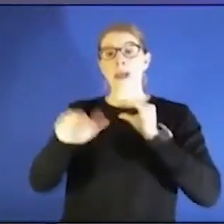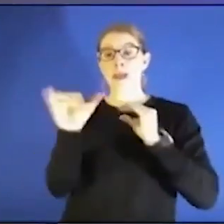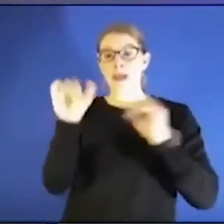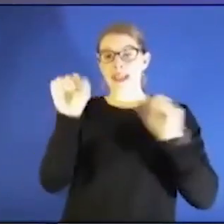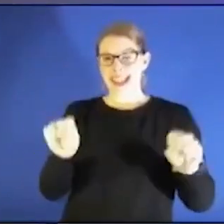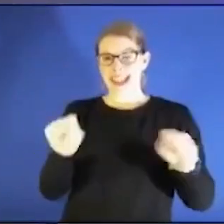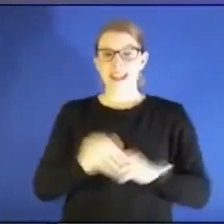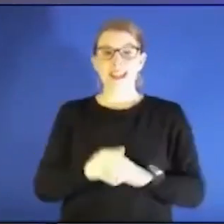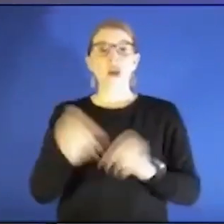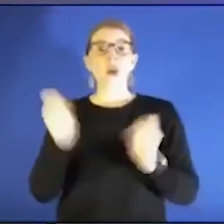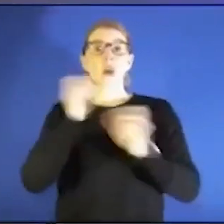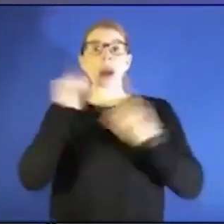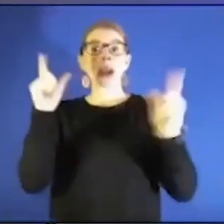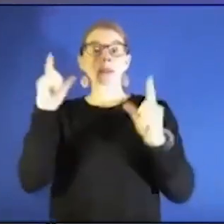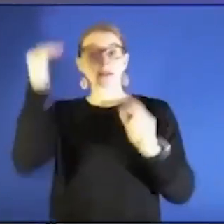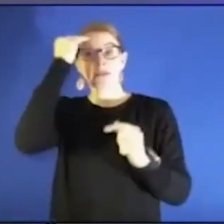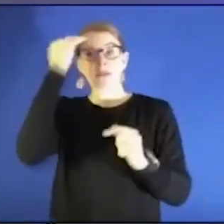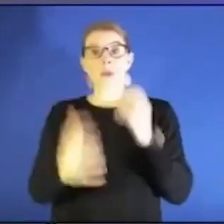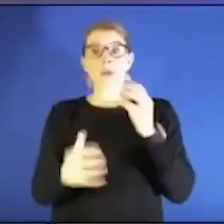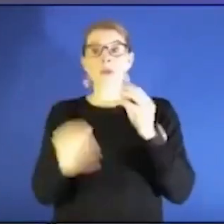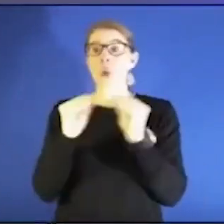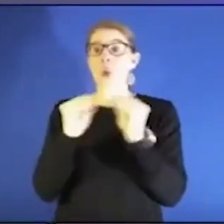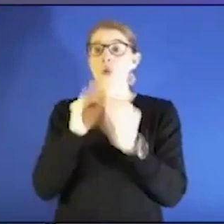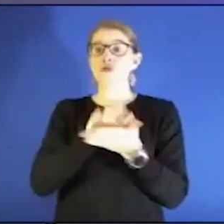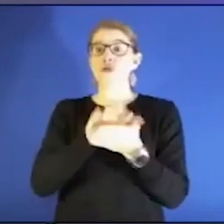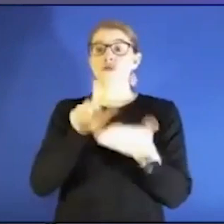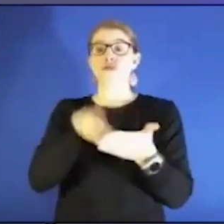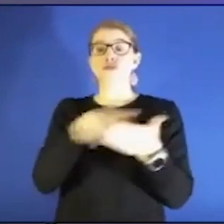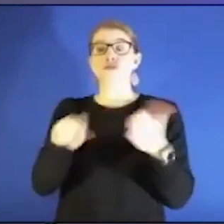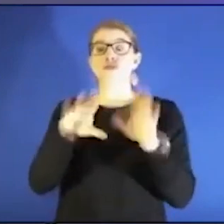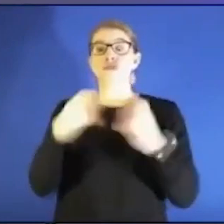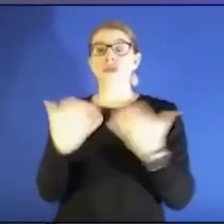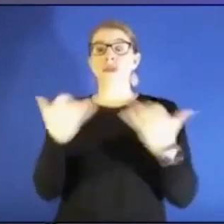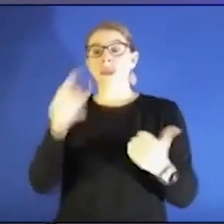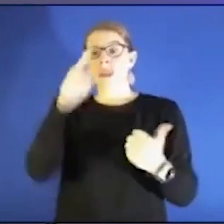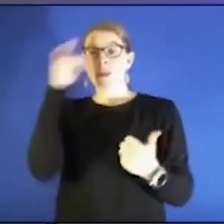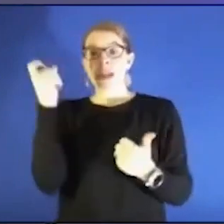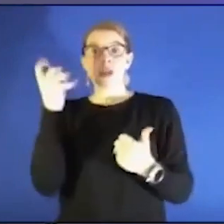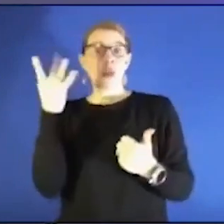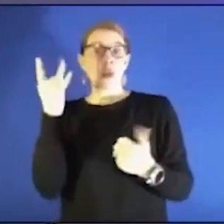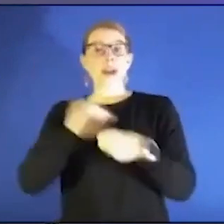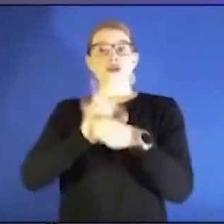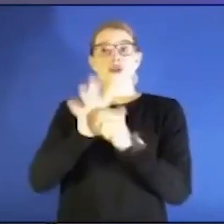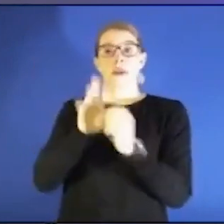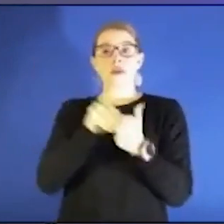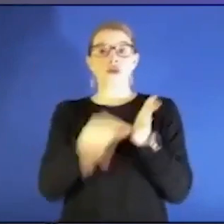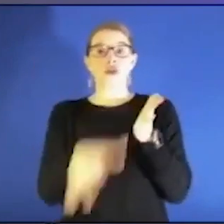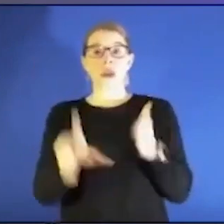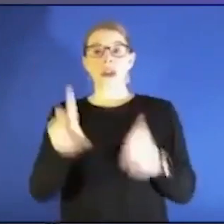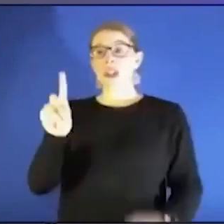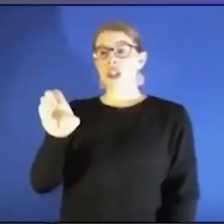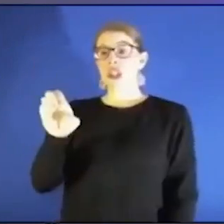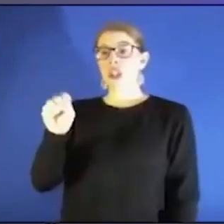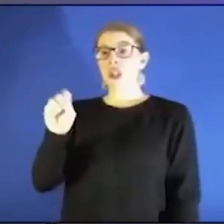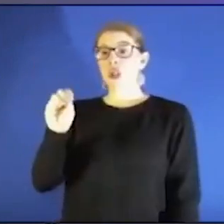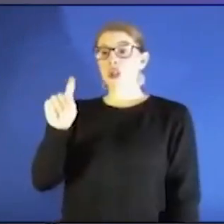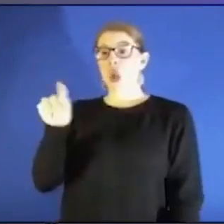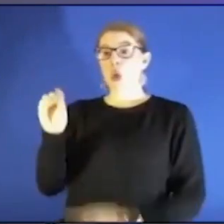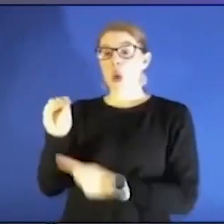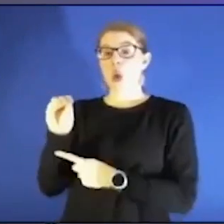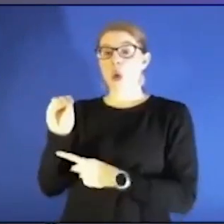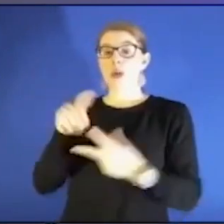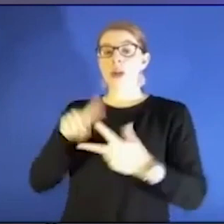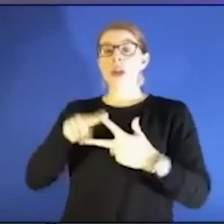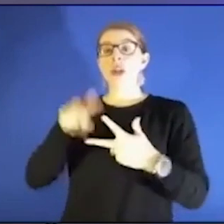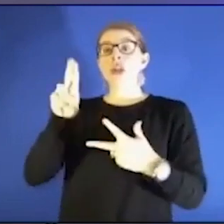up to hear that more schools have canceled classes today because of COVID. Students in the DeSoto, Eudora, and Knob Noster school